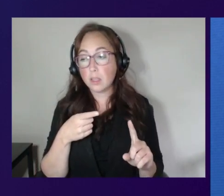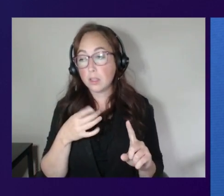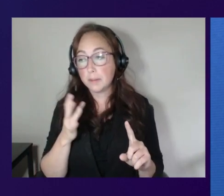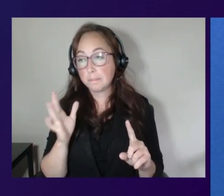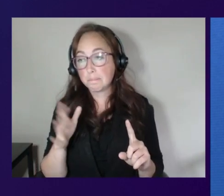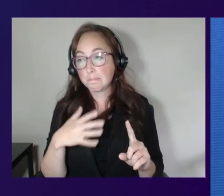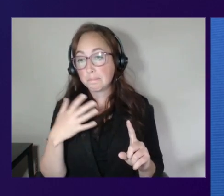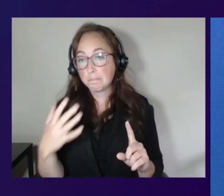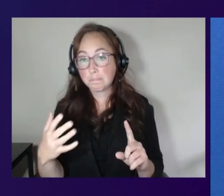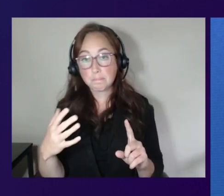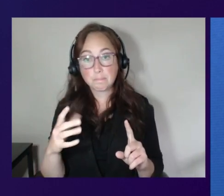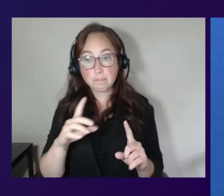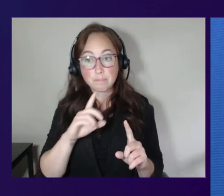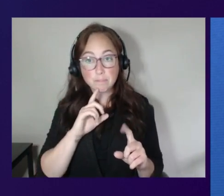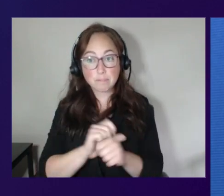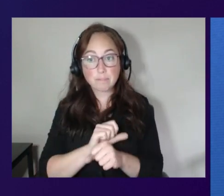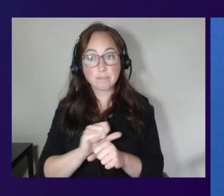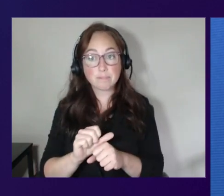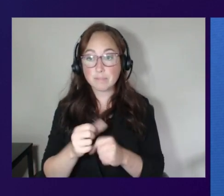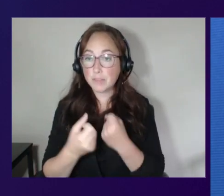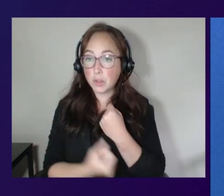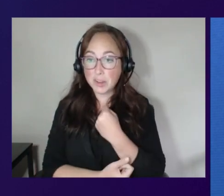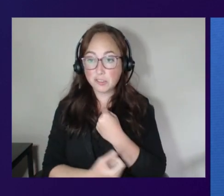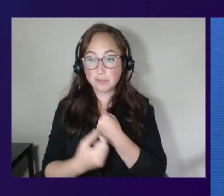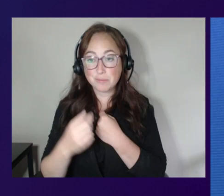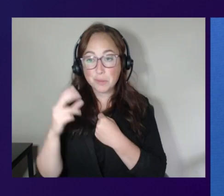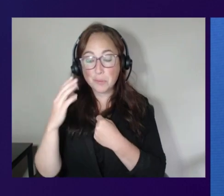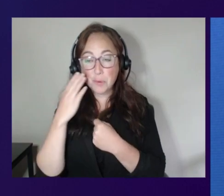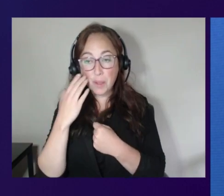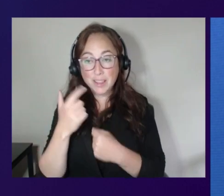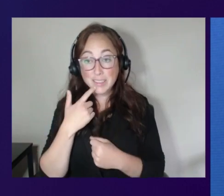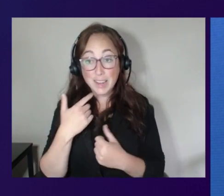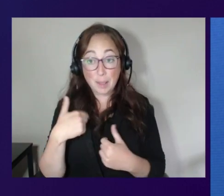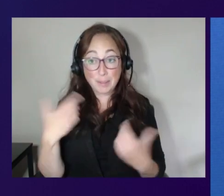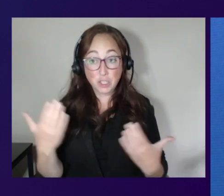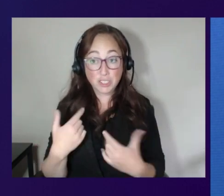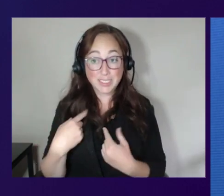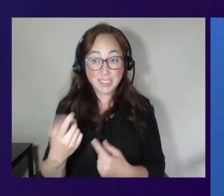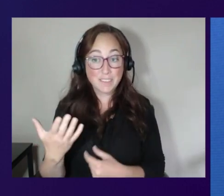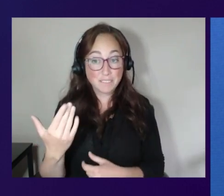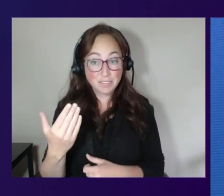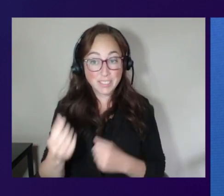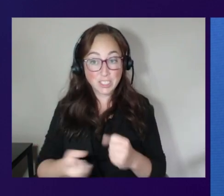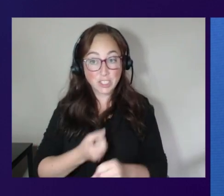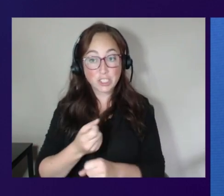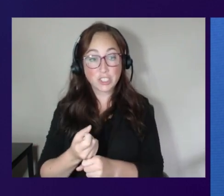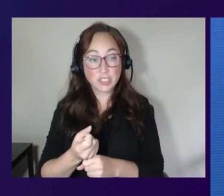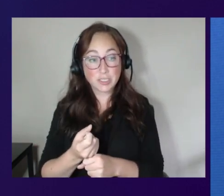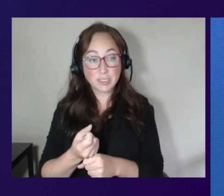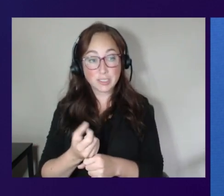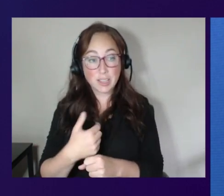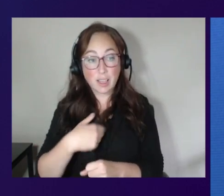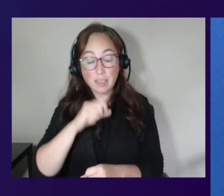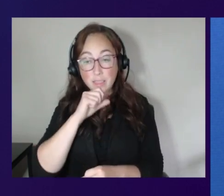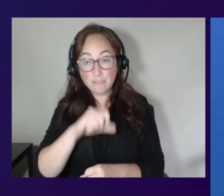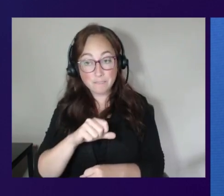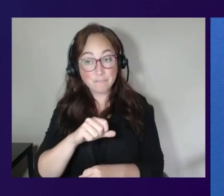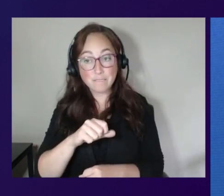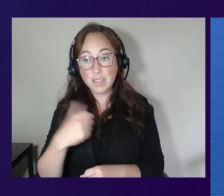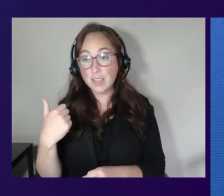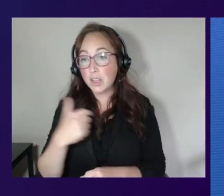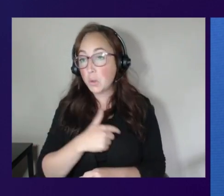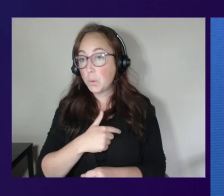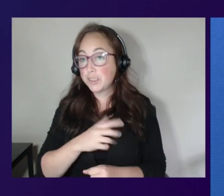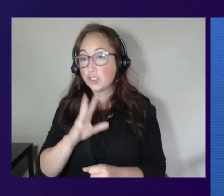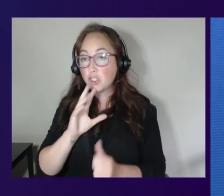the absolute lifeblood. It's one thing I've always loved about, I mentioned 15 years at Amazon. The thing I love about it is we talk to customers all the time, and